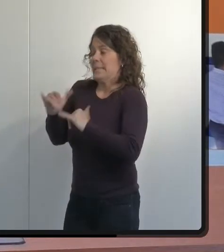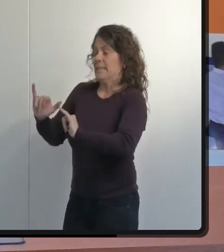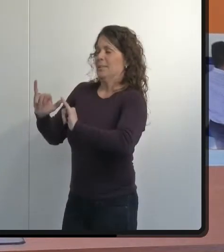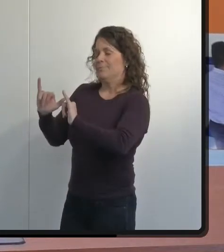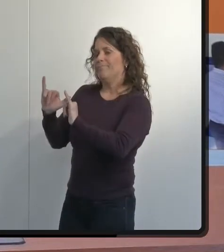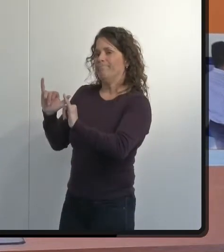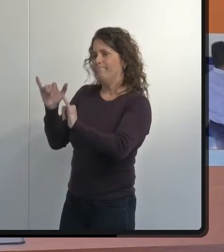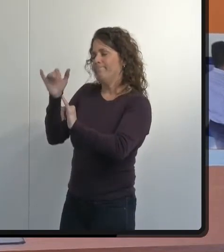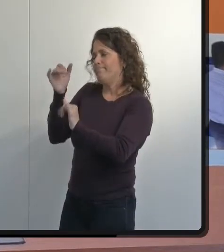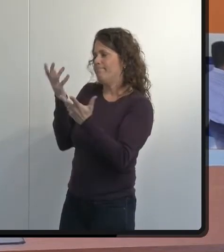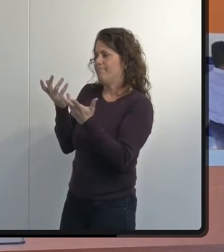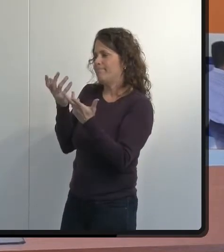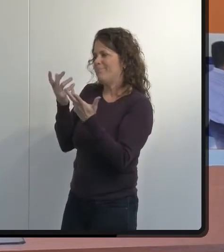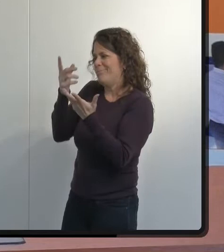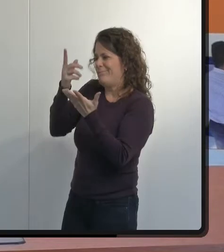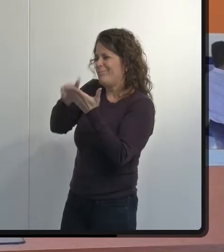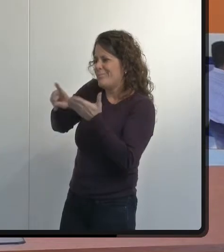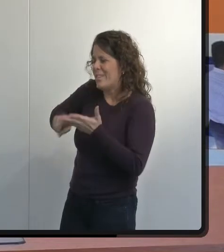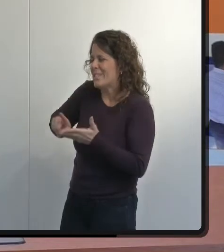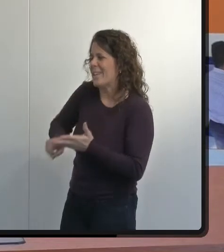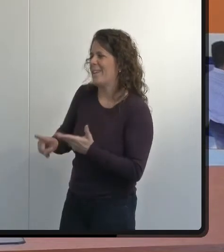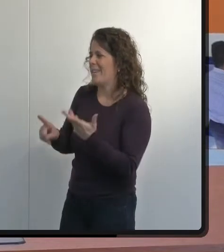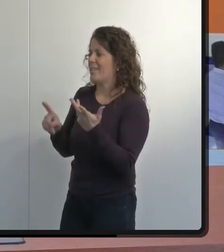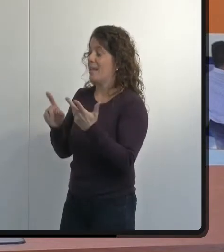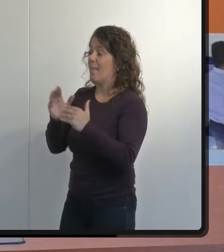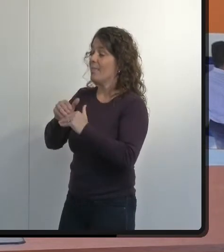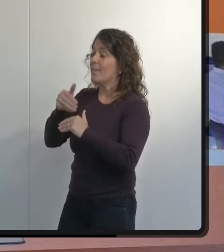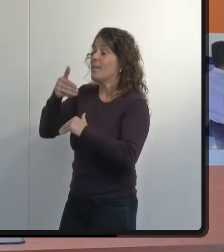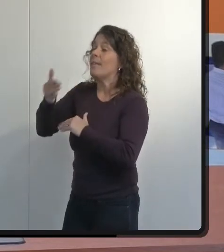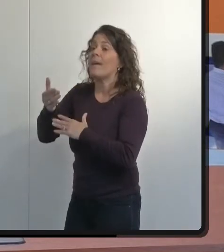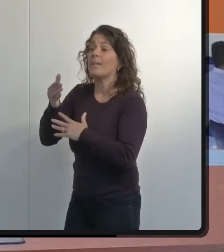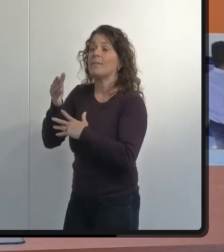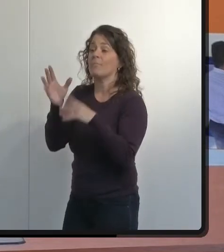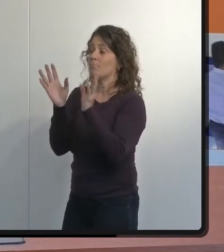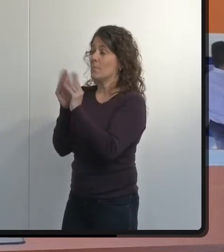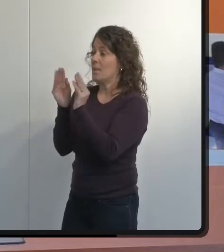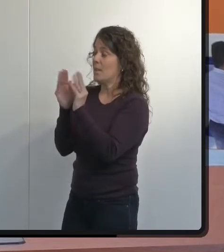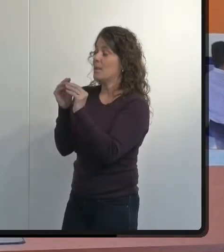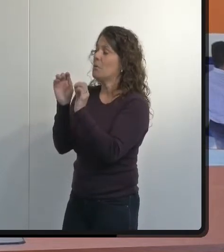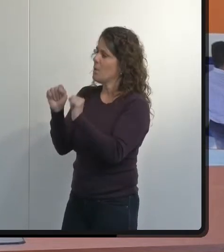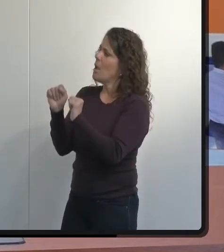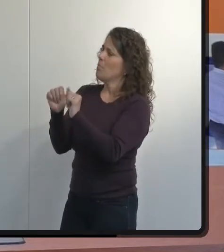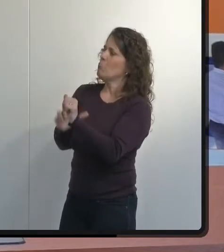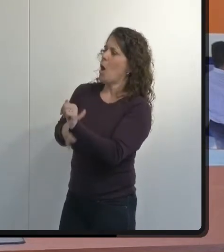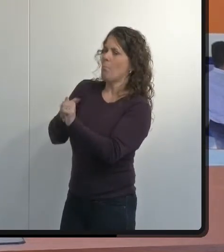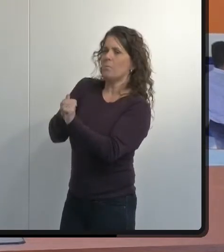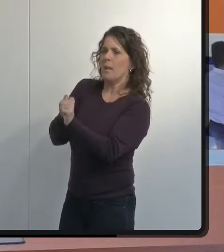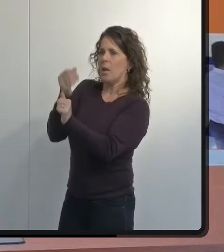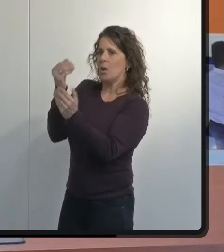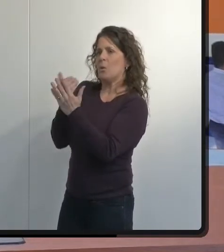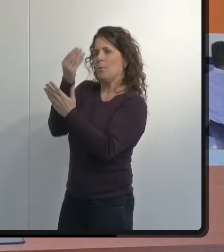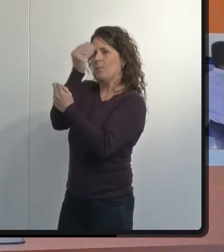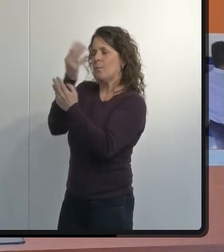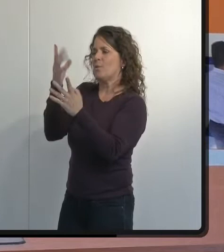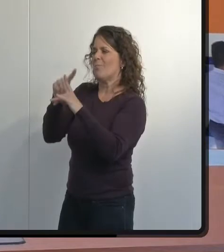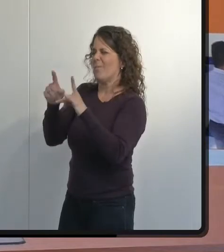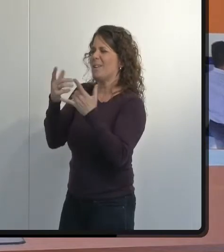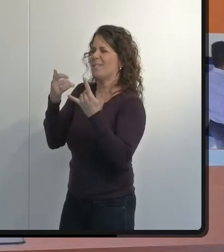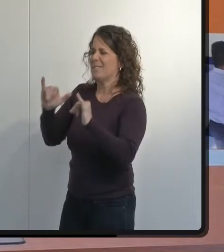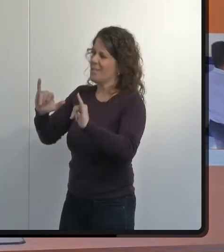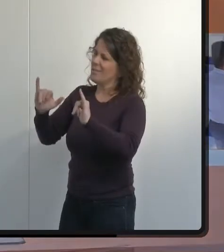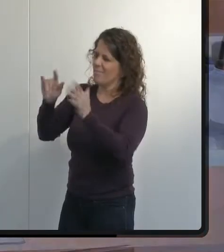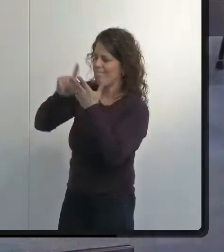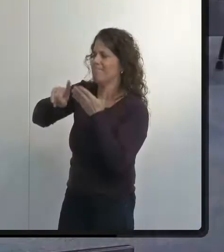could update you the next time we have a press conference, but we're still in the middle of the case